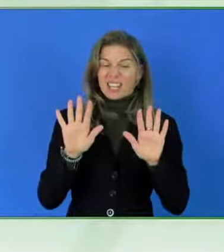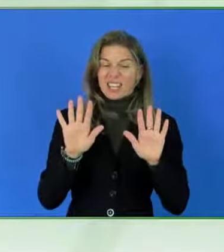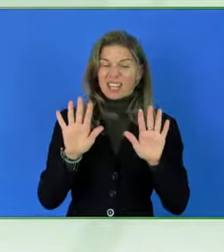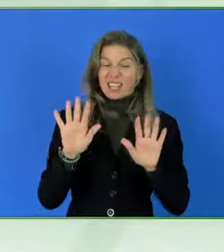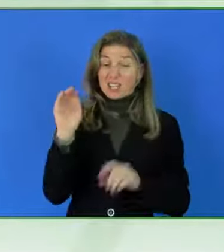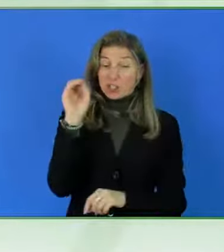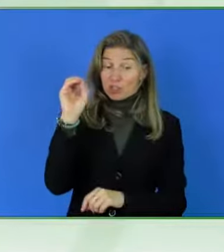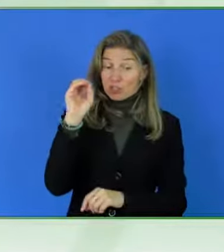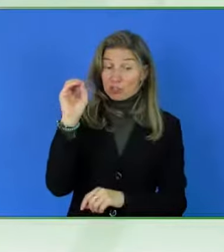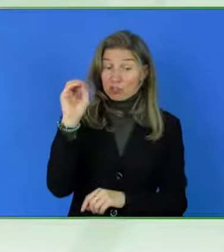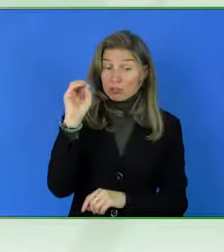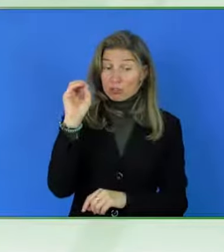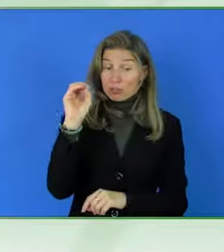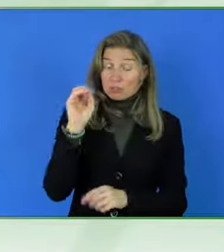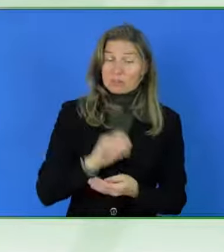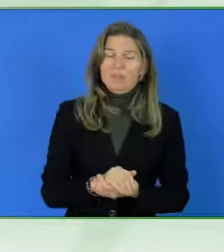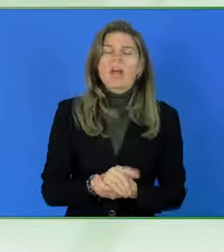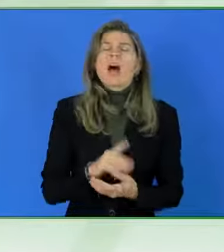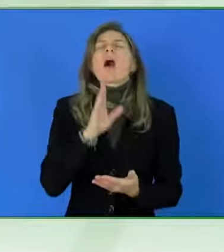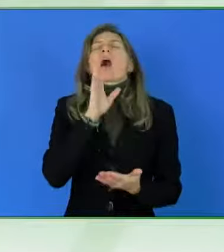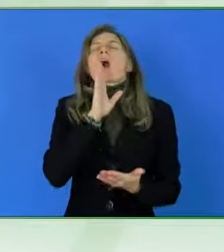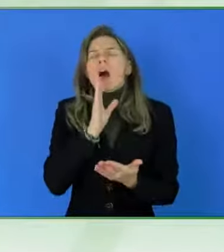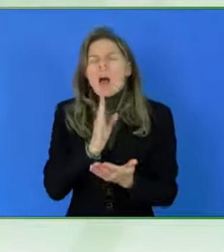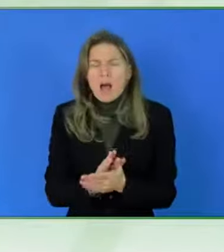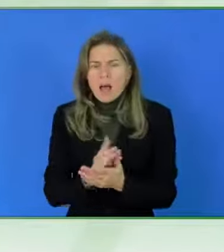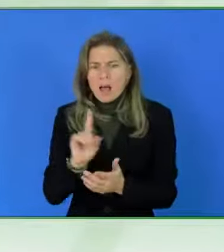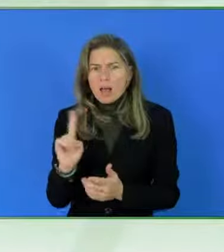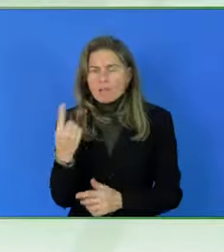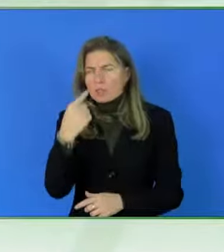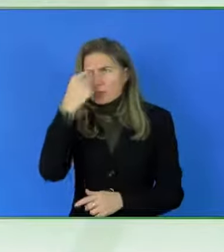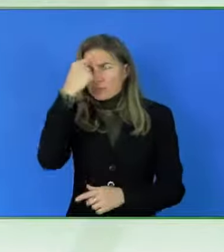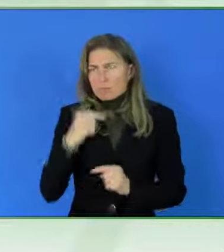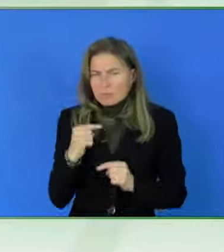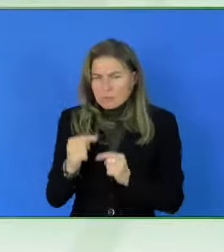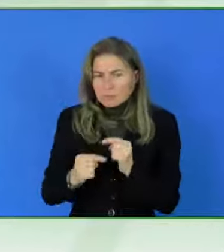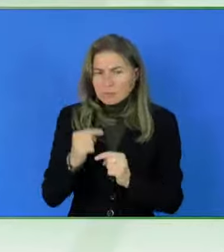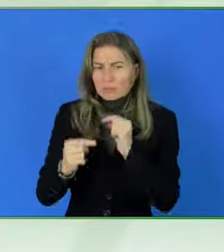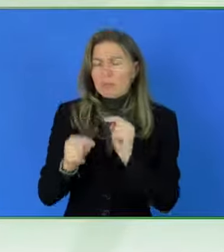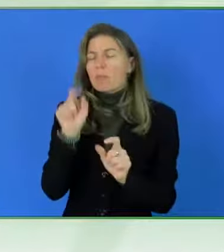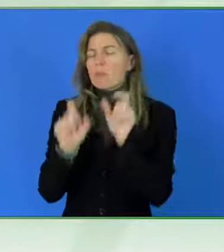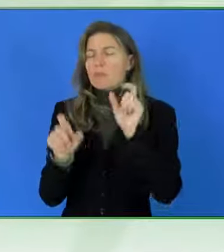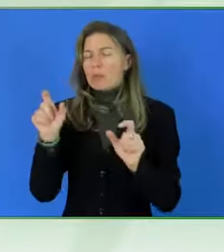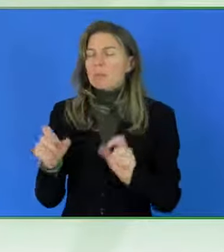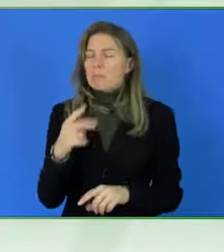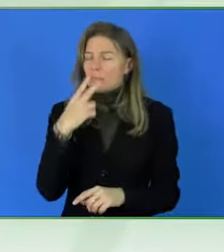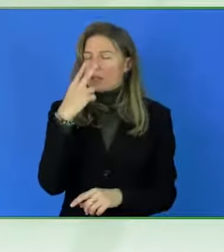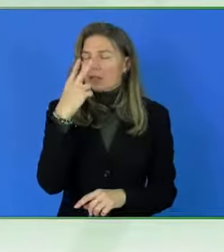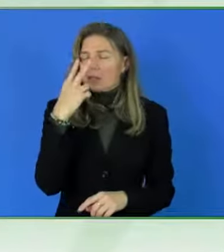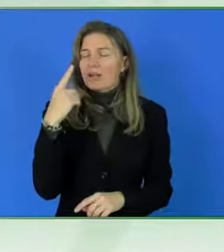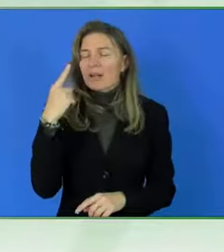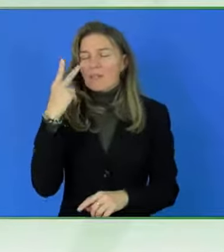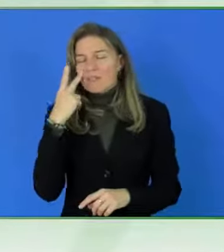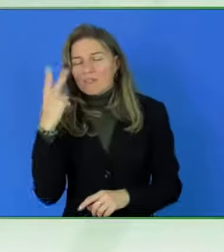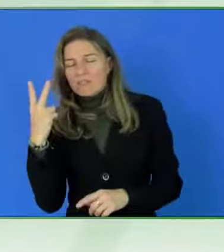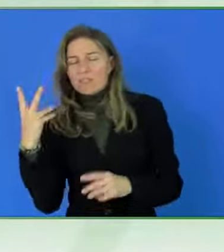anyone, anywhere, achieving that by cracking the most challenging navigational case.